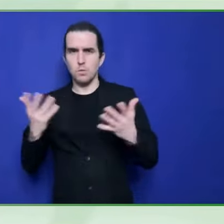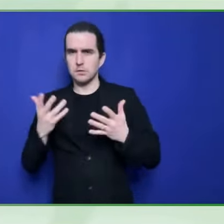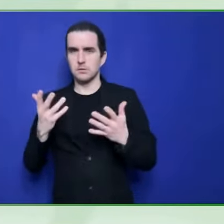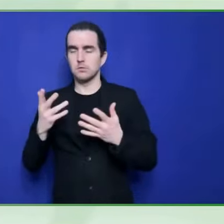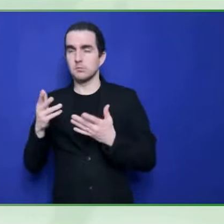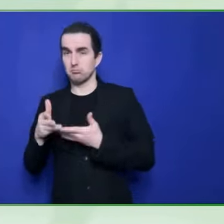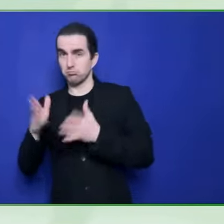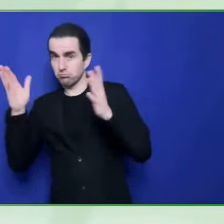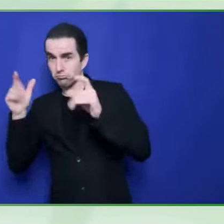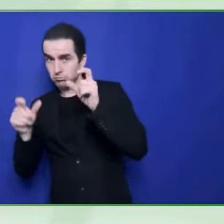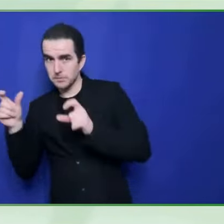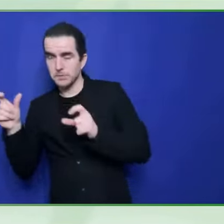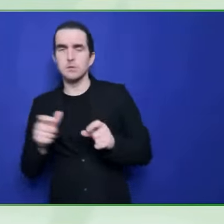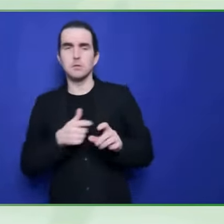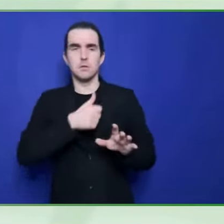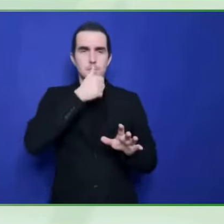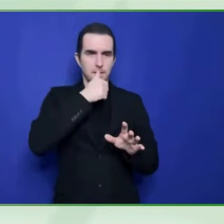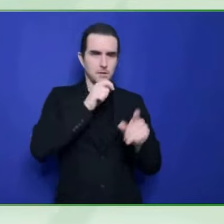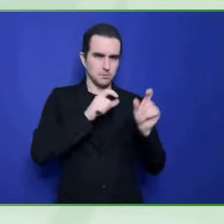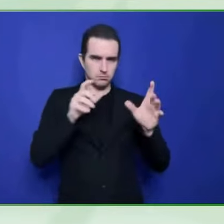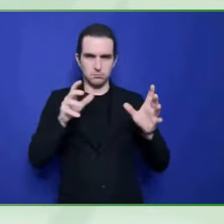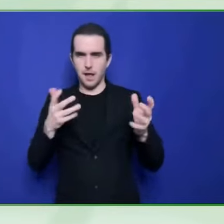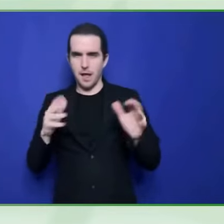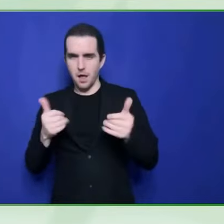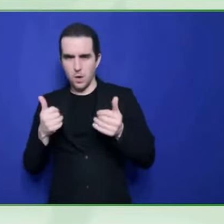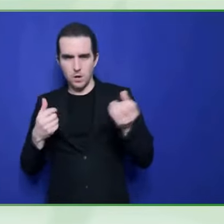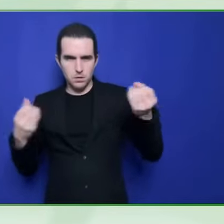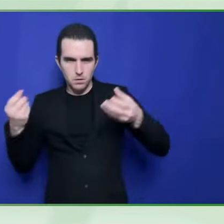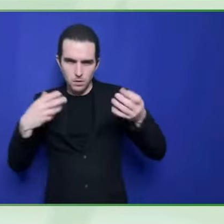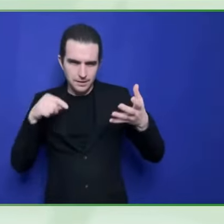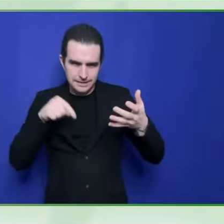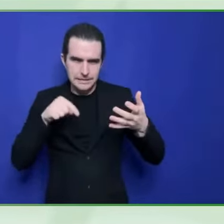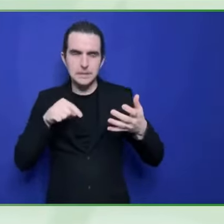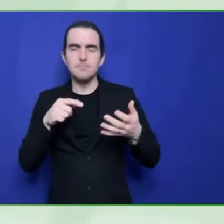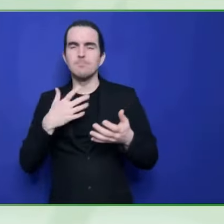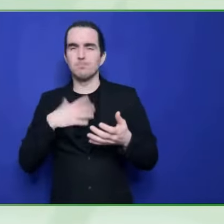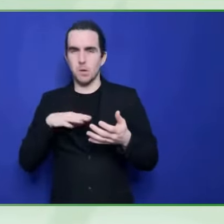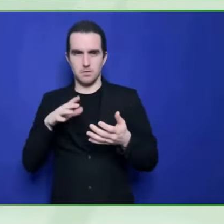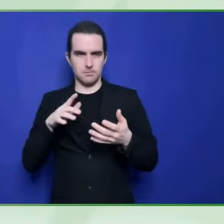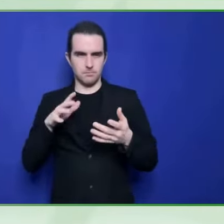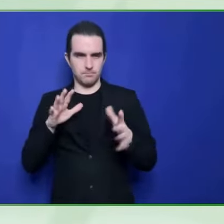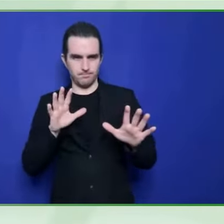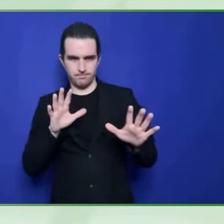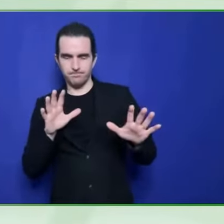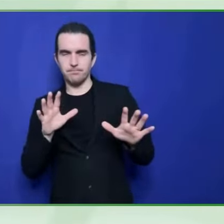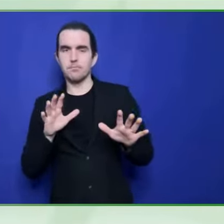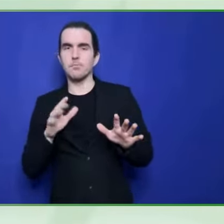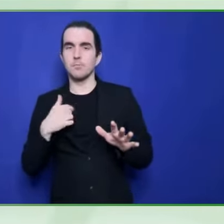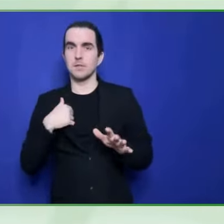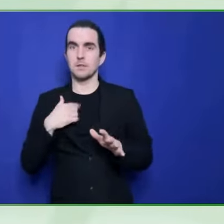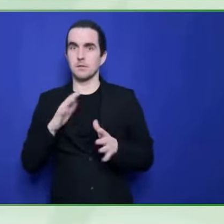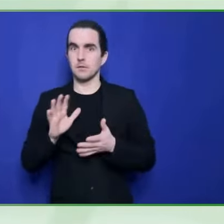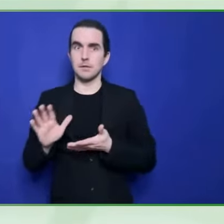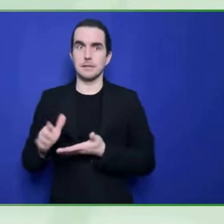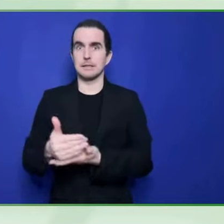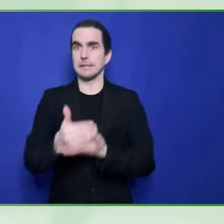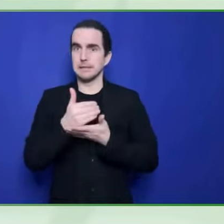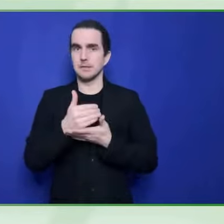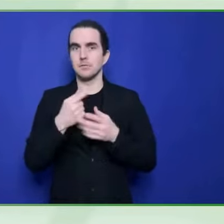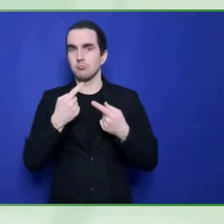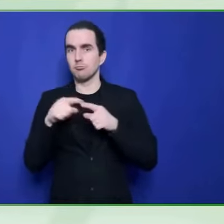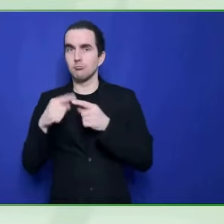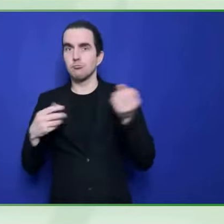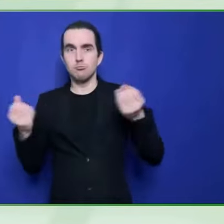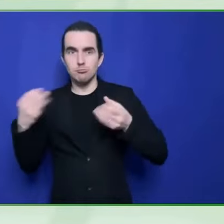that we infer and predict. But it's also a great resource for road information. So we take the